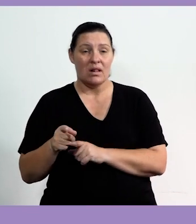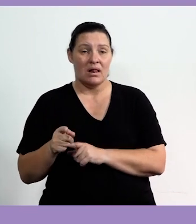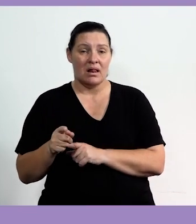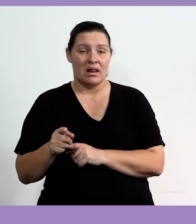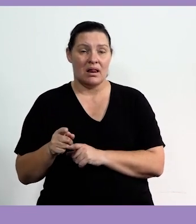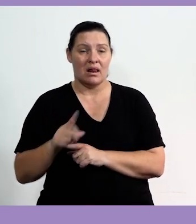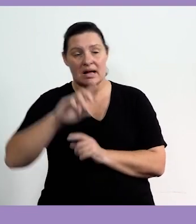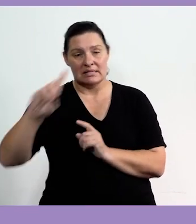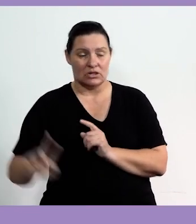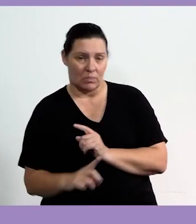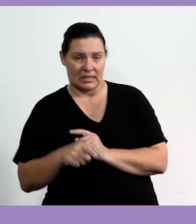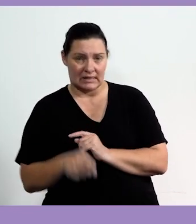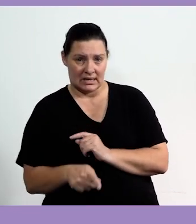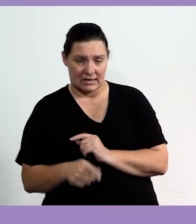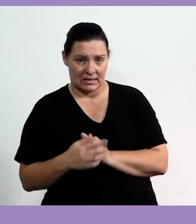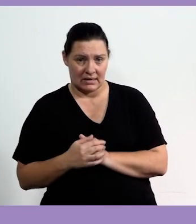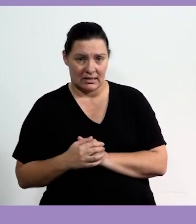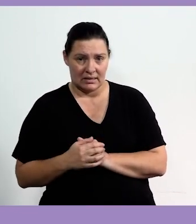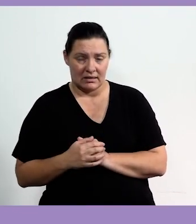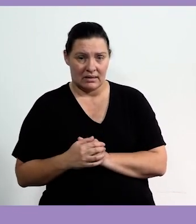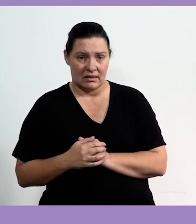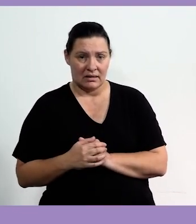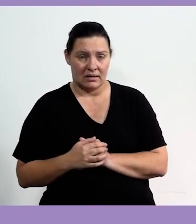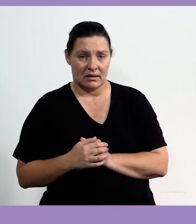that 10 will go to the denominator,